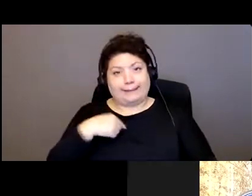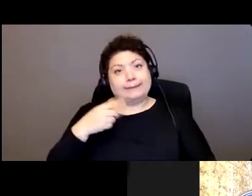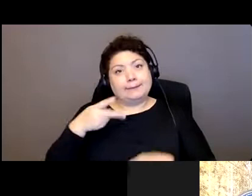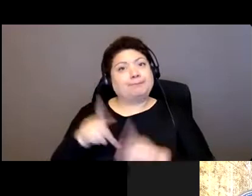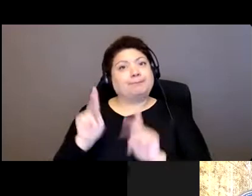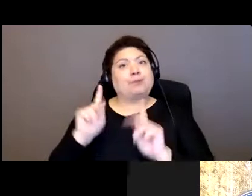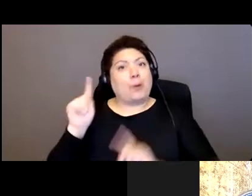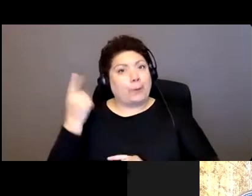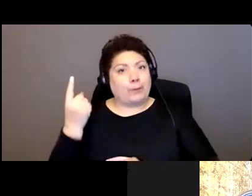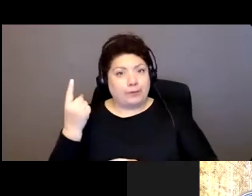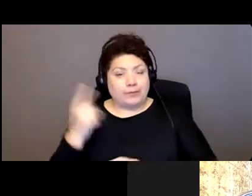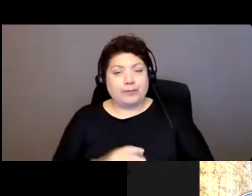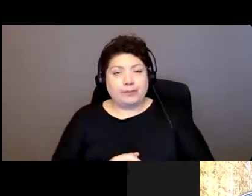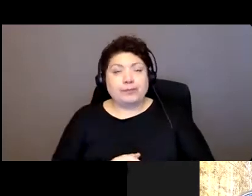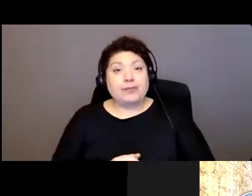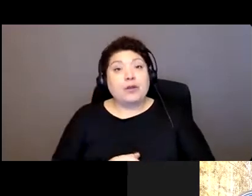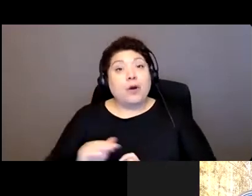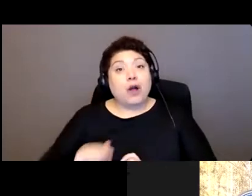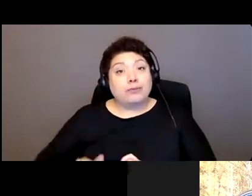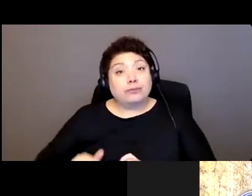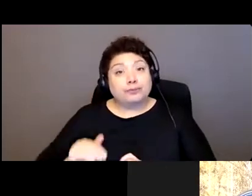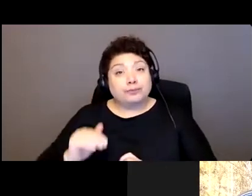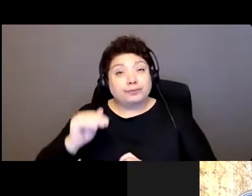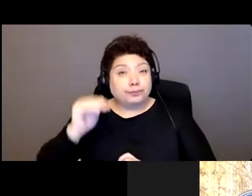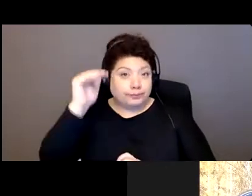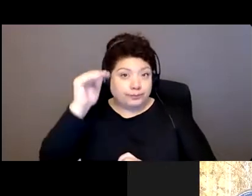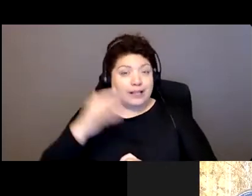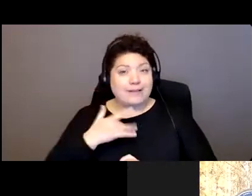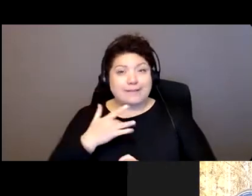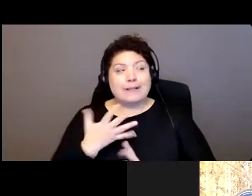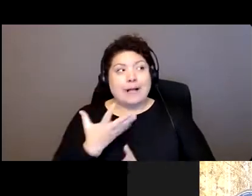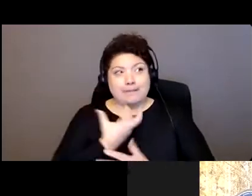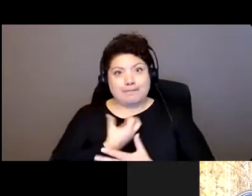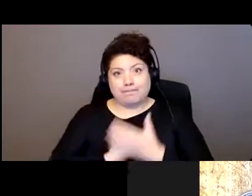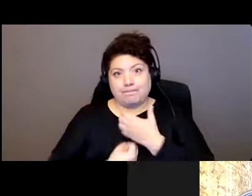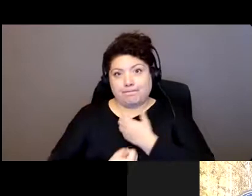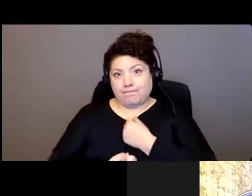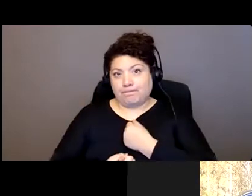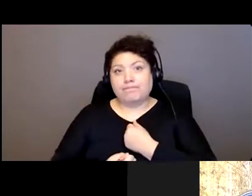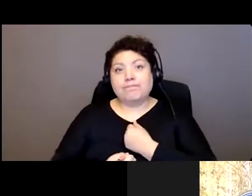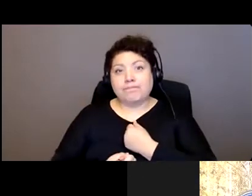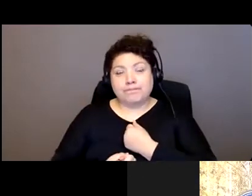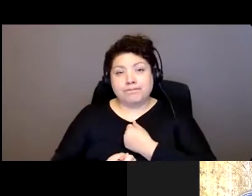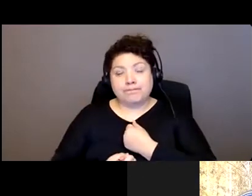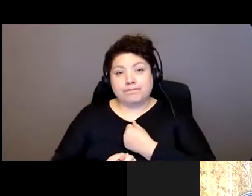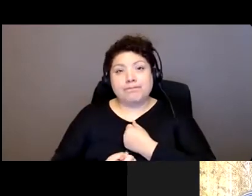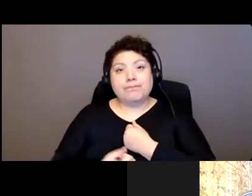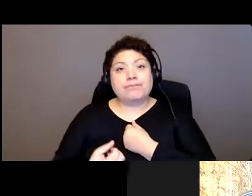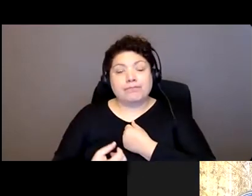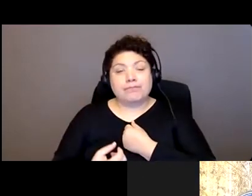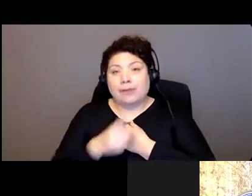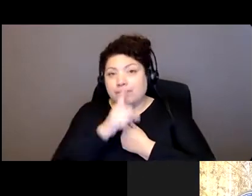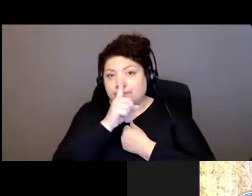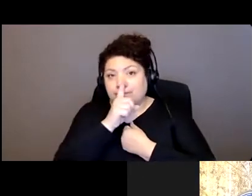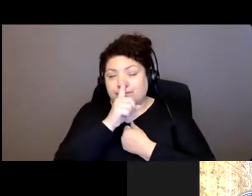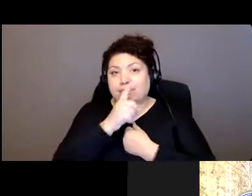up feeling like I couldn't talk about what I felt inside after, because